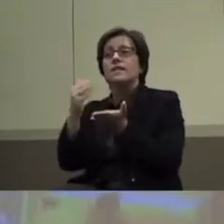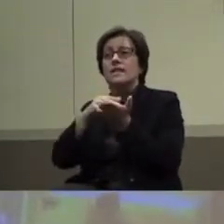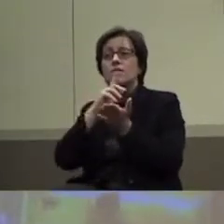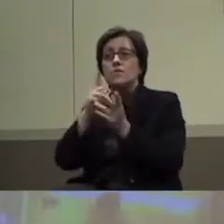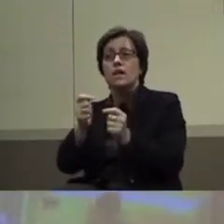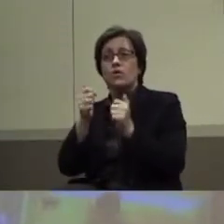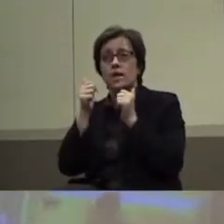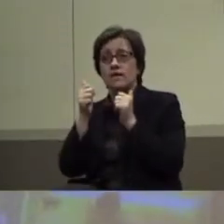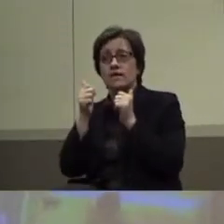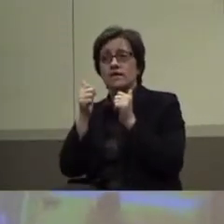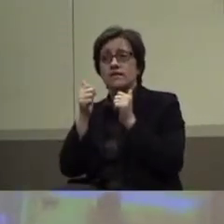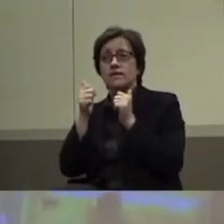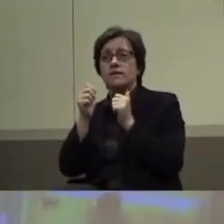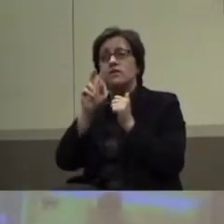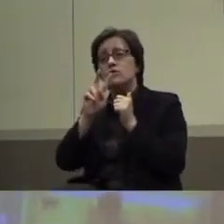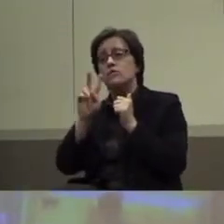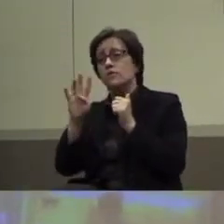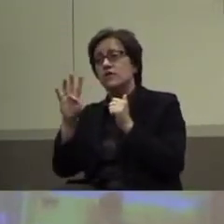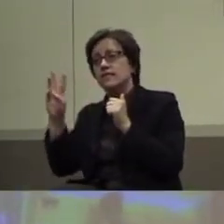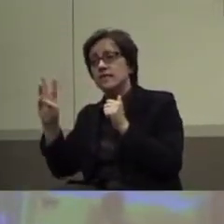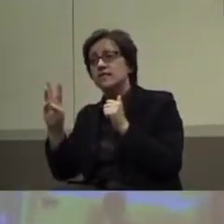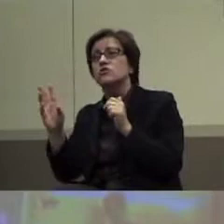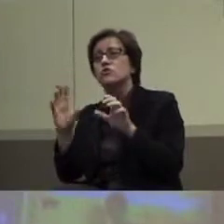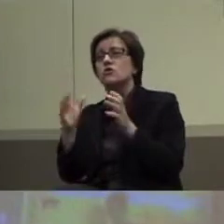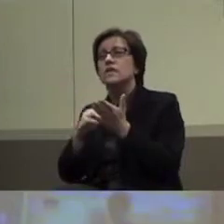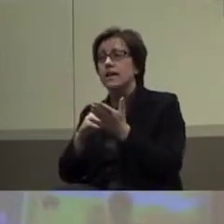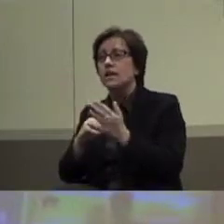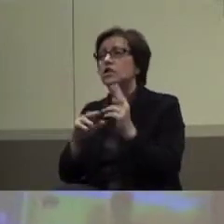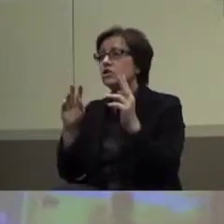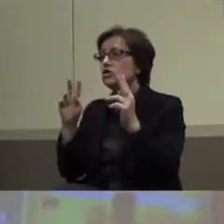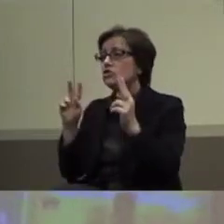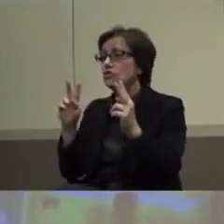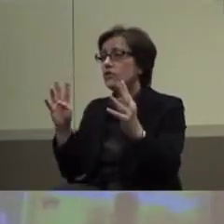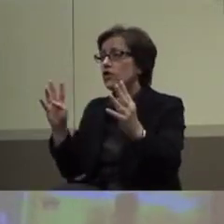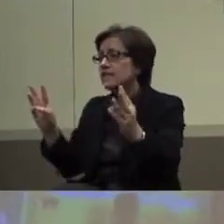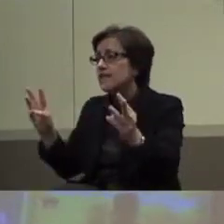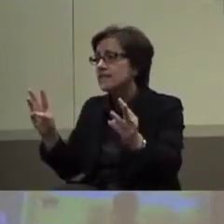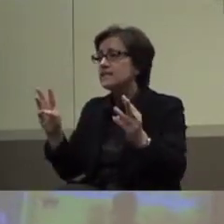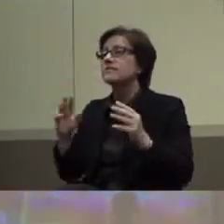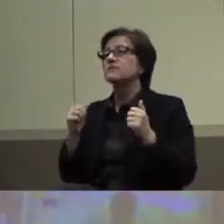This shows that we have what? Cindy?